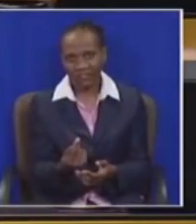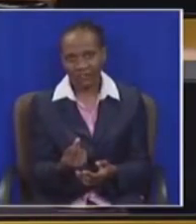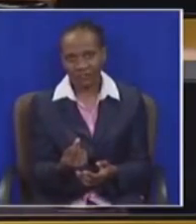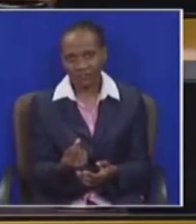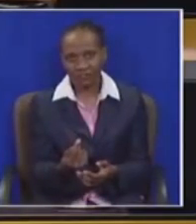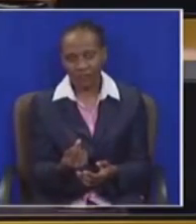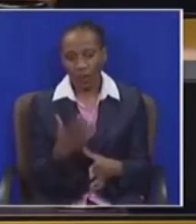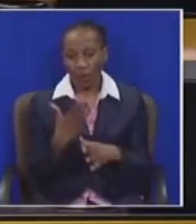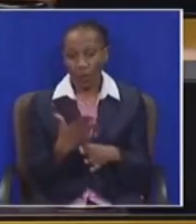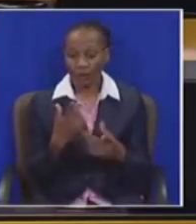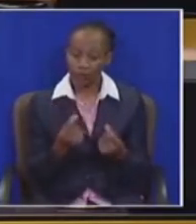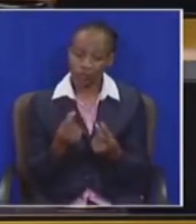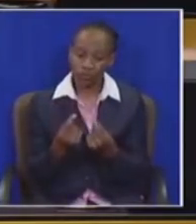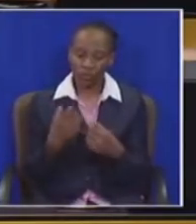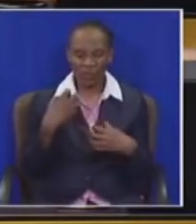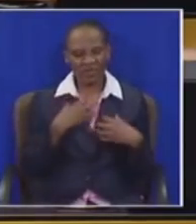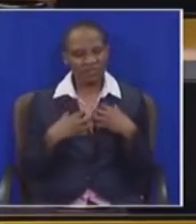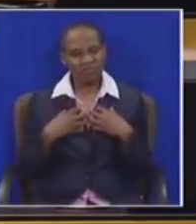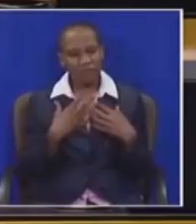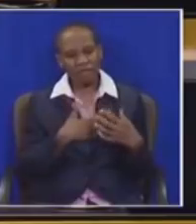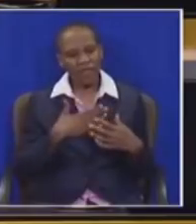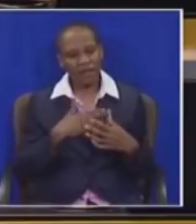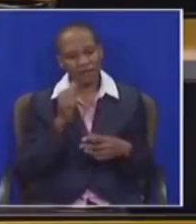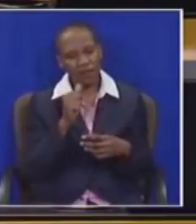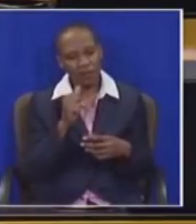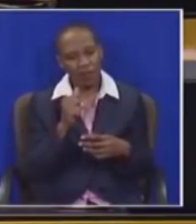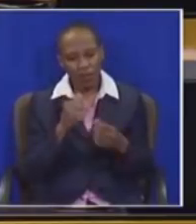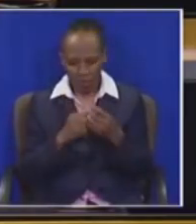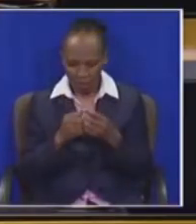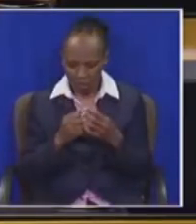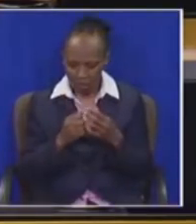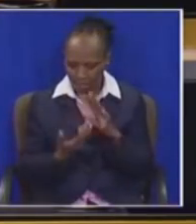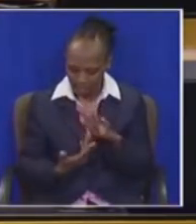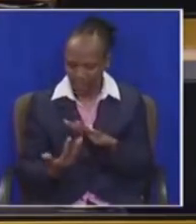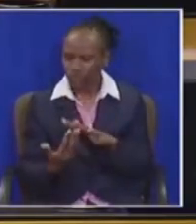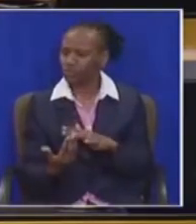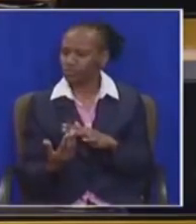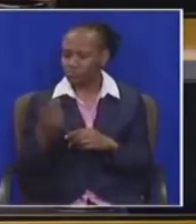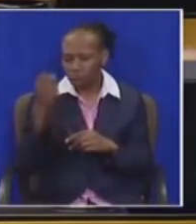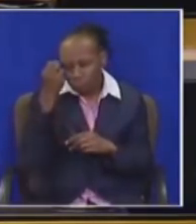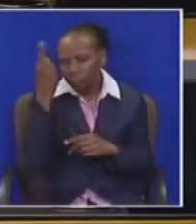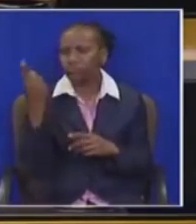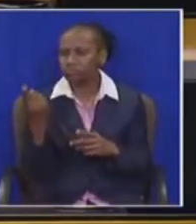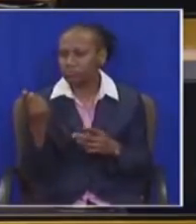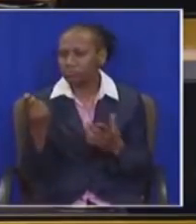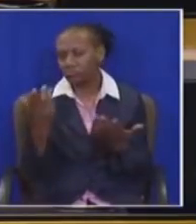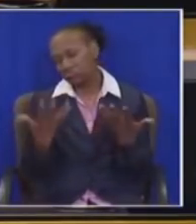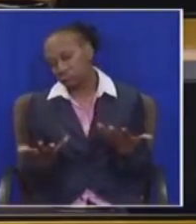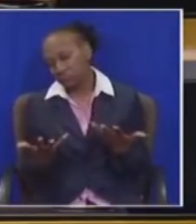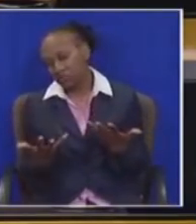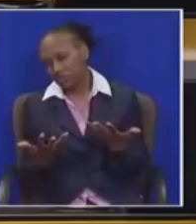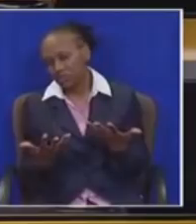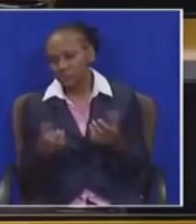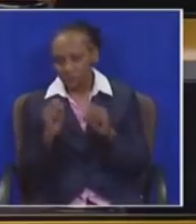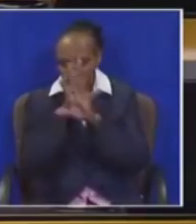by emotion, but by logic. There needs to be logic and a measure of sensibility in